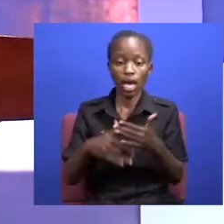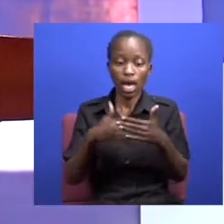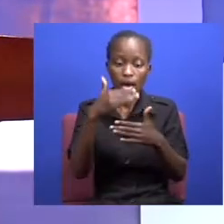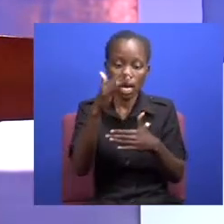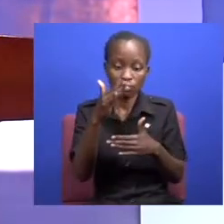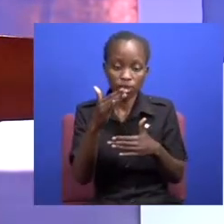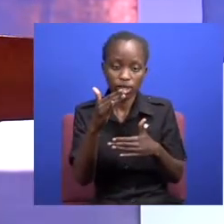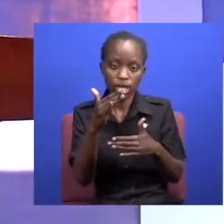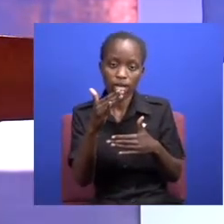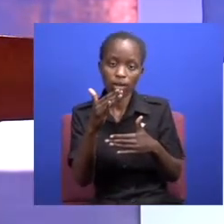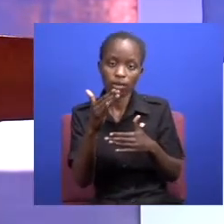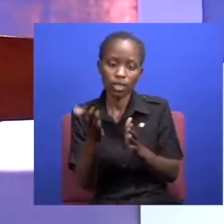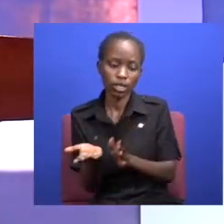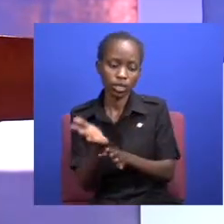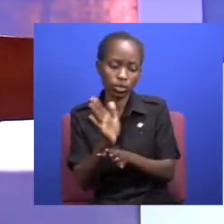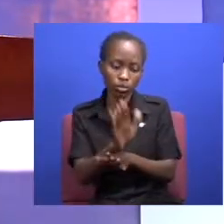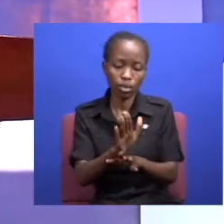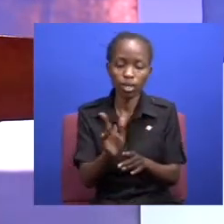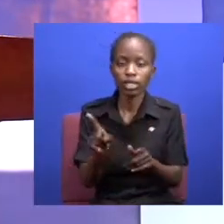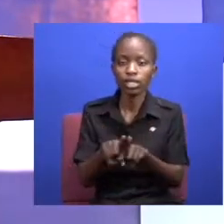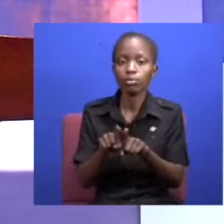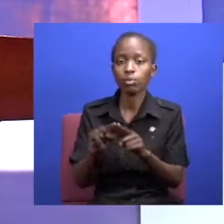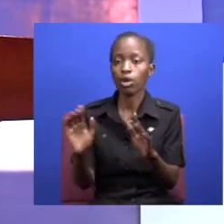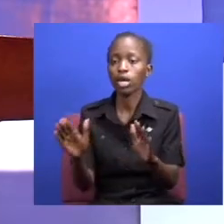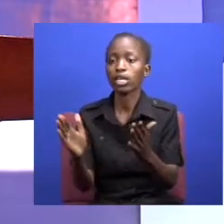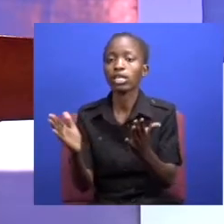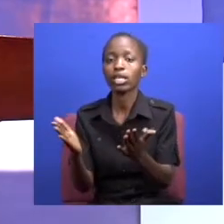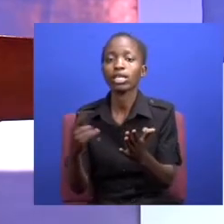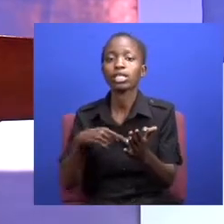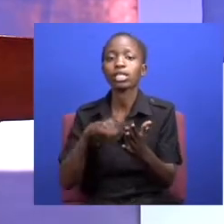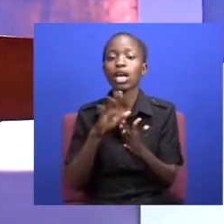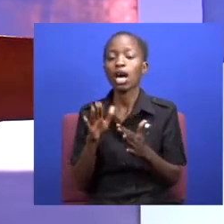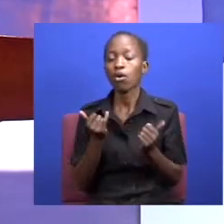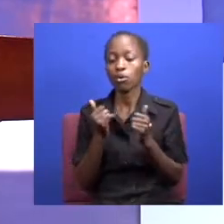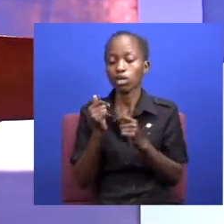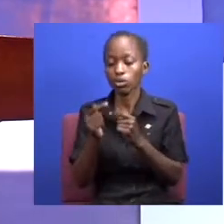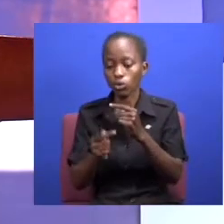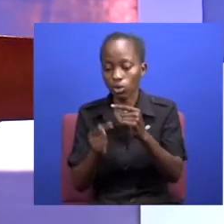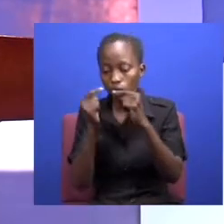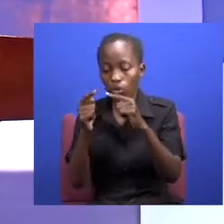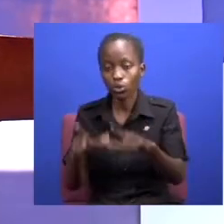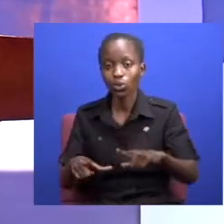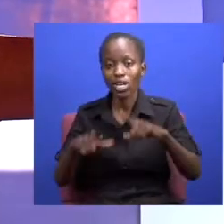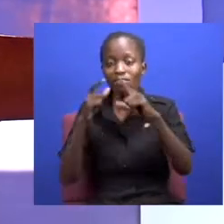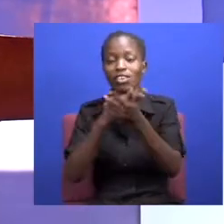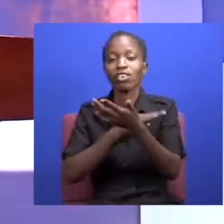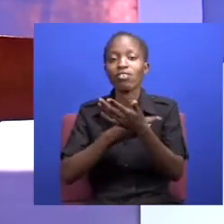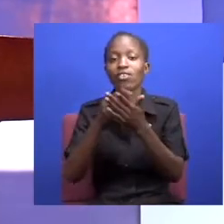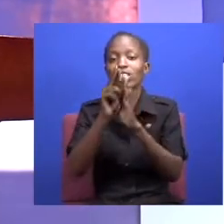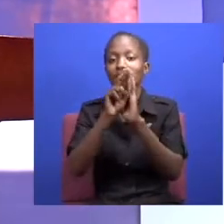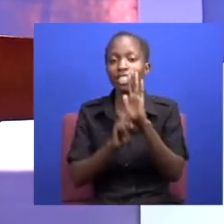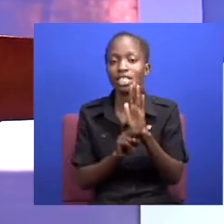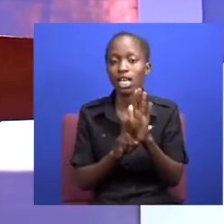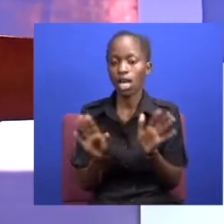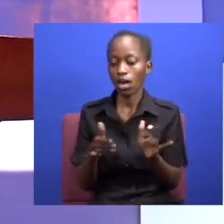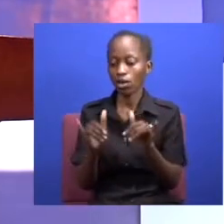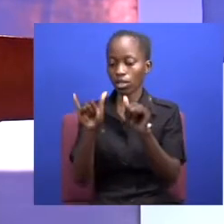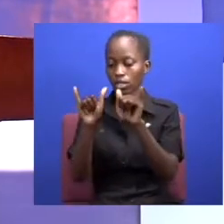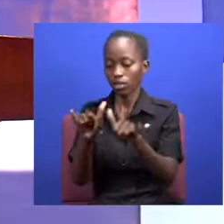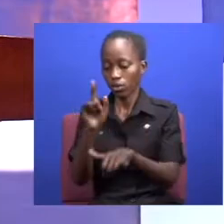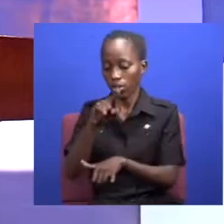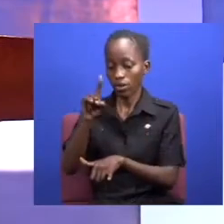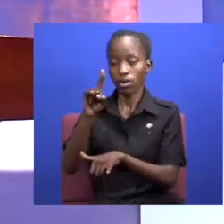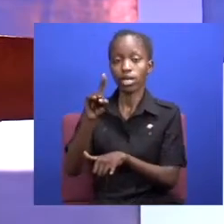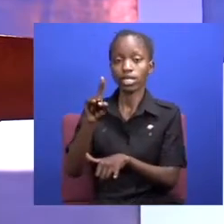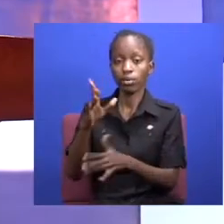by the scripture encourages us on how we can remain on track, on how we can stay on